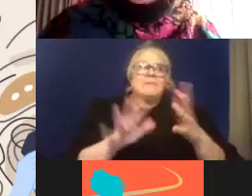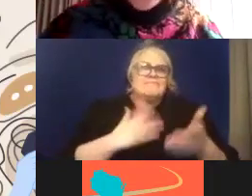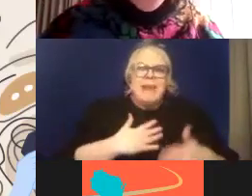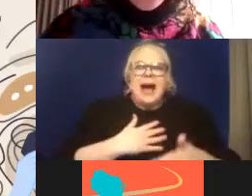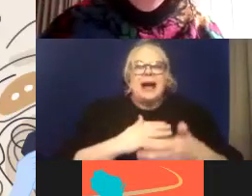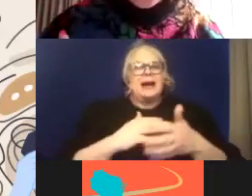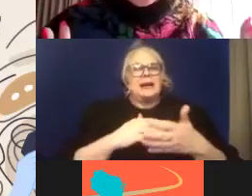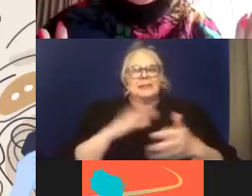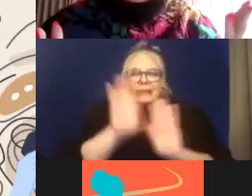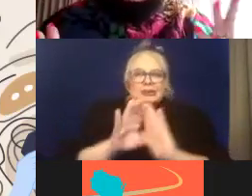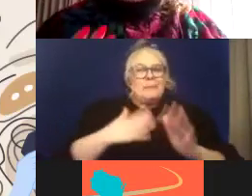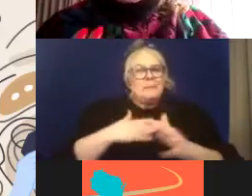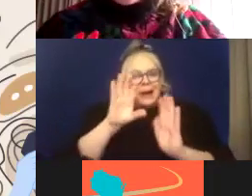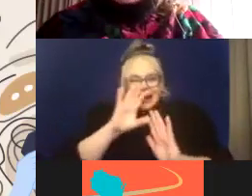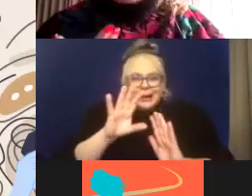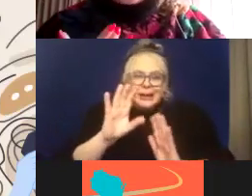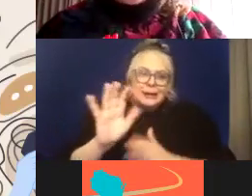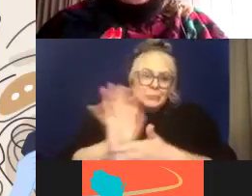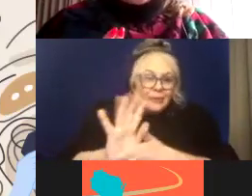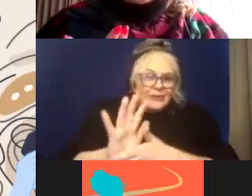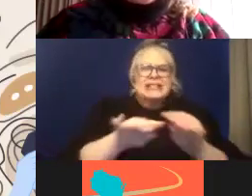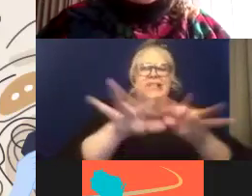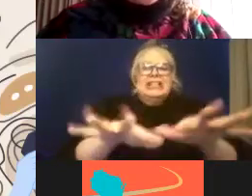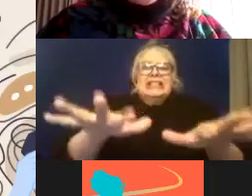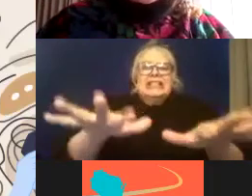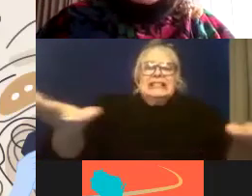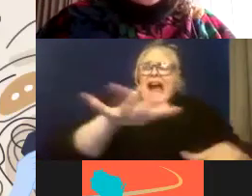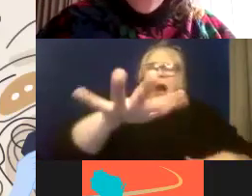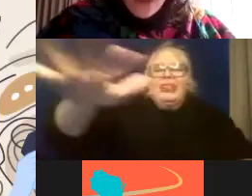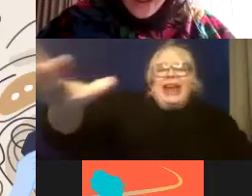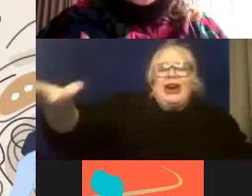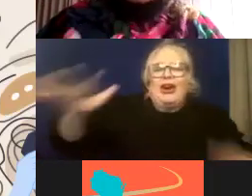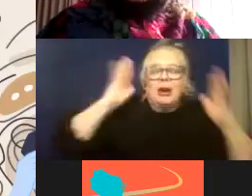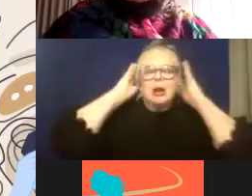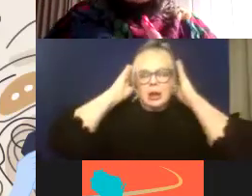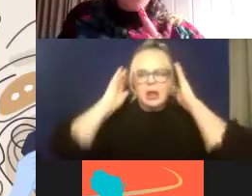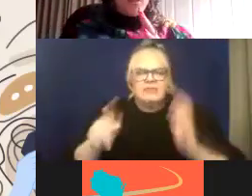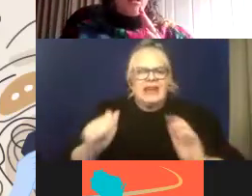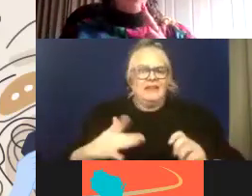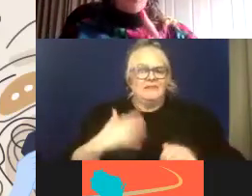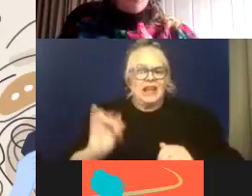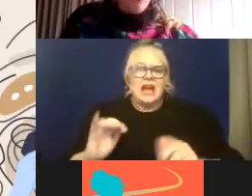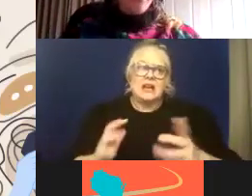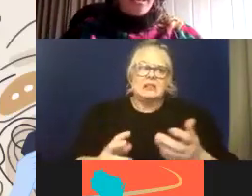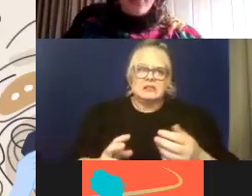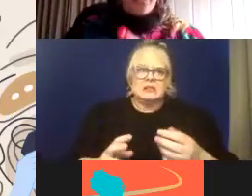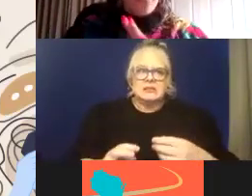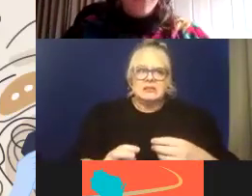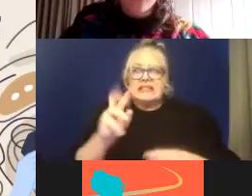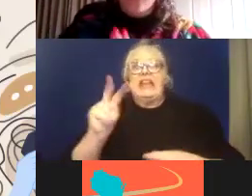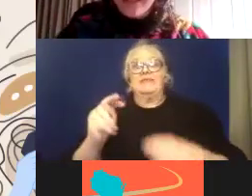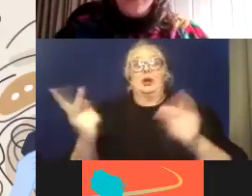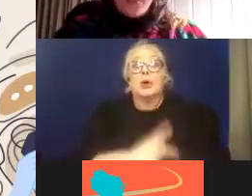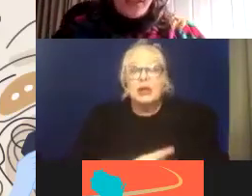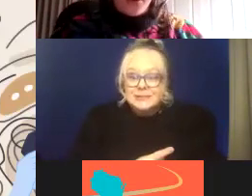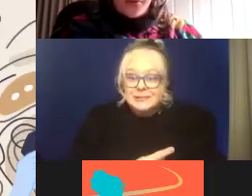On the positive end, though, I mean, some survivors really find this empowering. It allows them to be engaged. They have